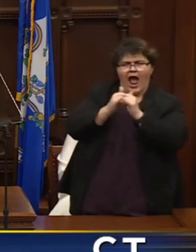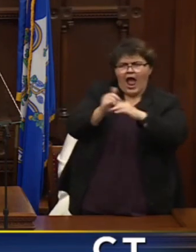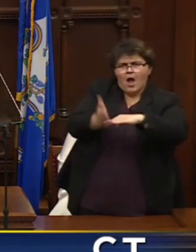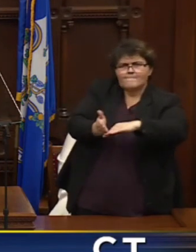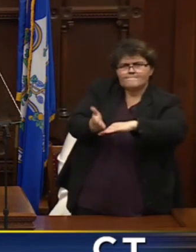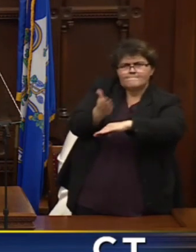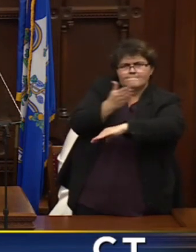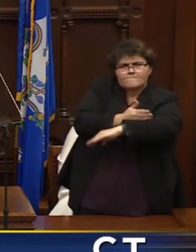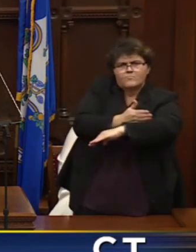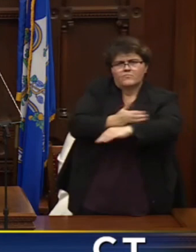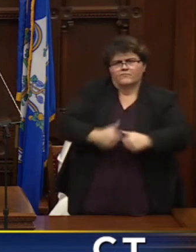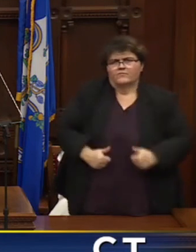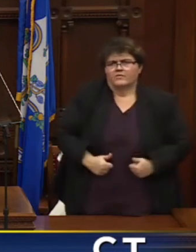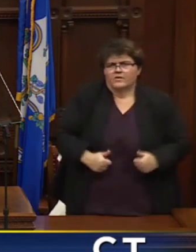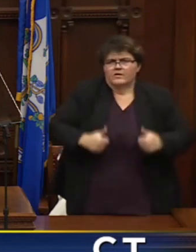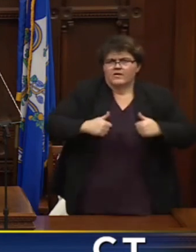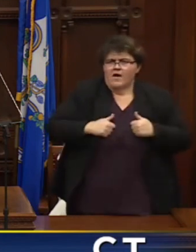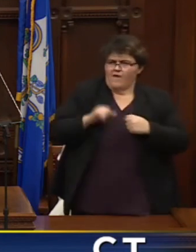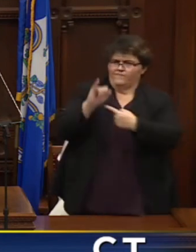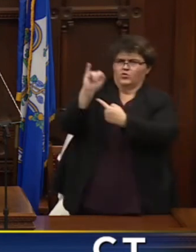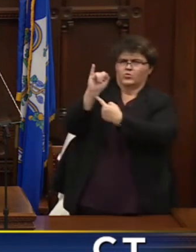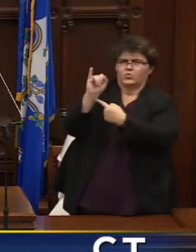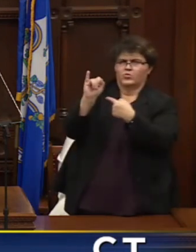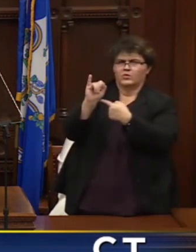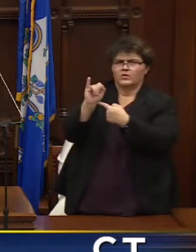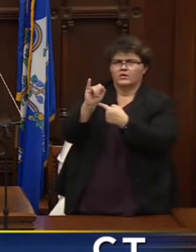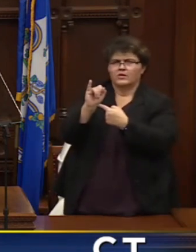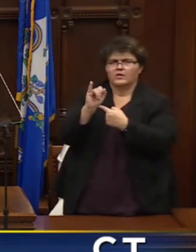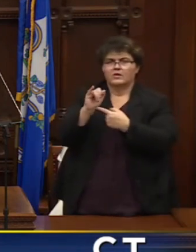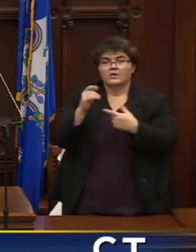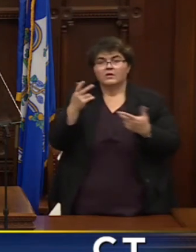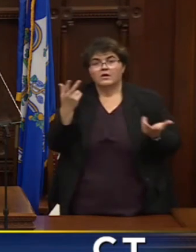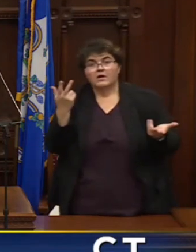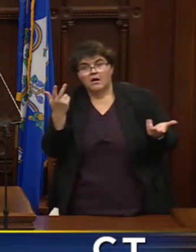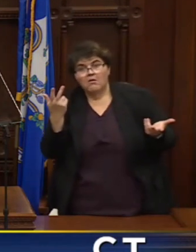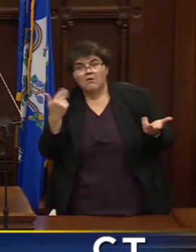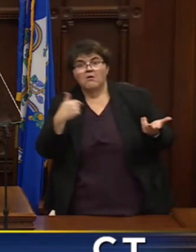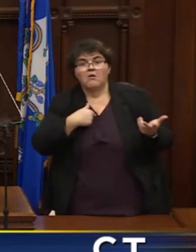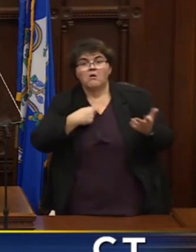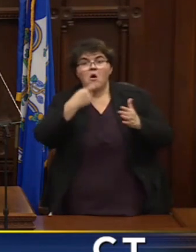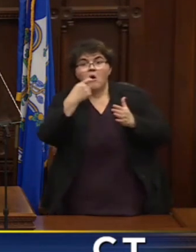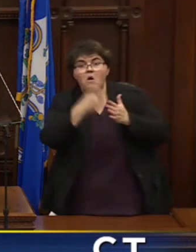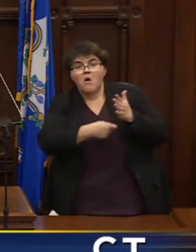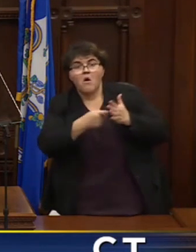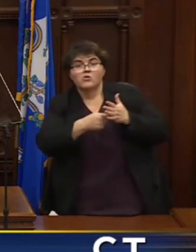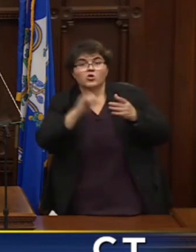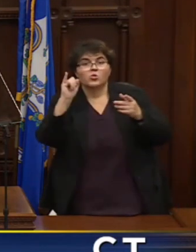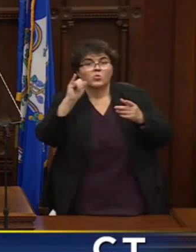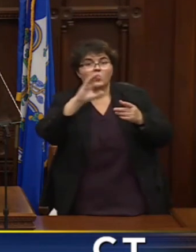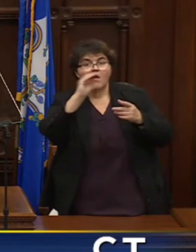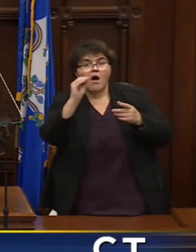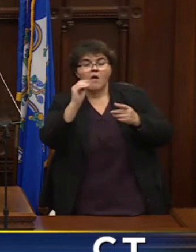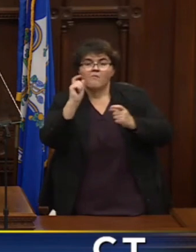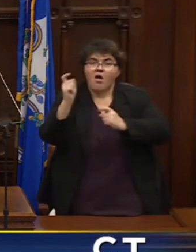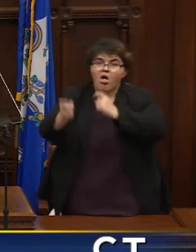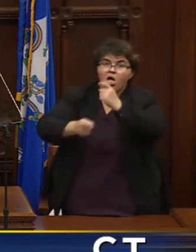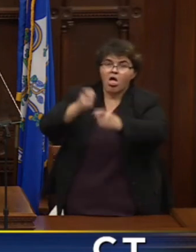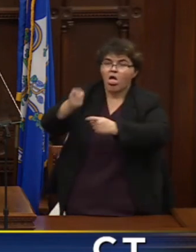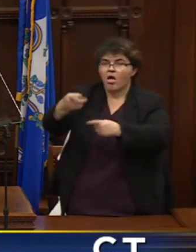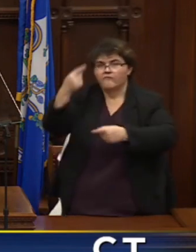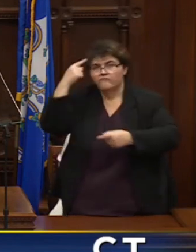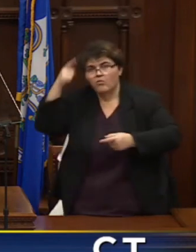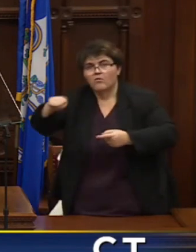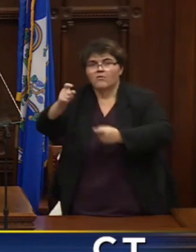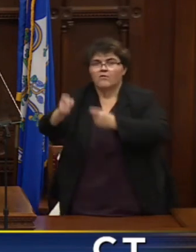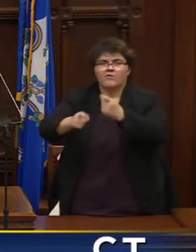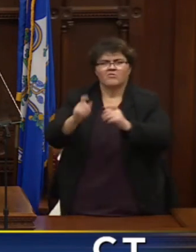Come on, insurance companies, don't just pass along those hospital and pharma costs. Let's reward patients and companies who seek treatment